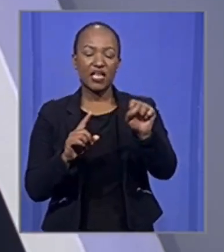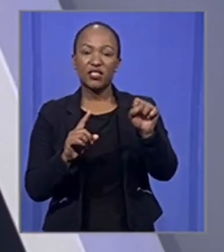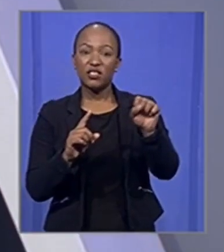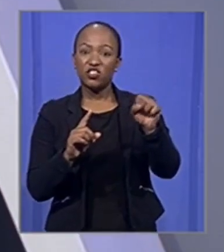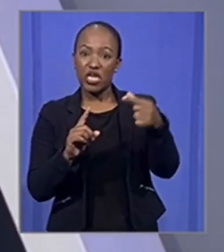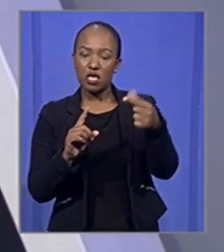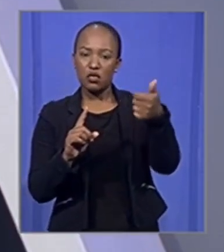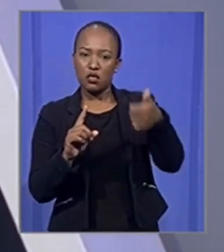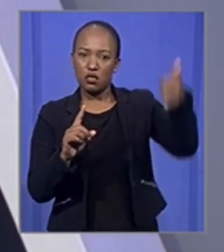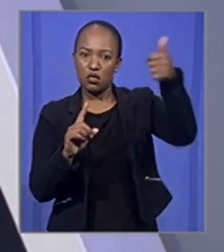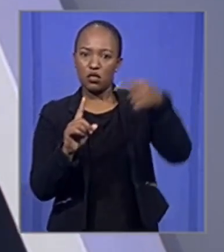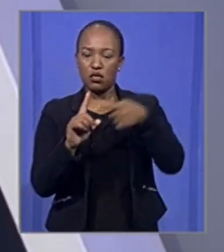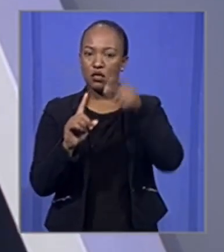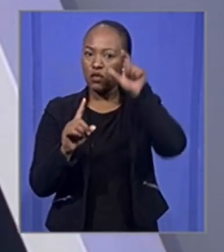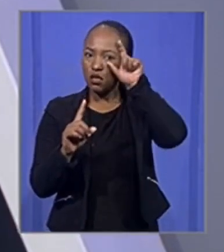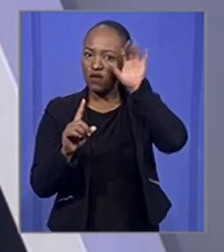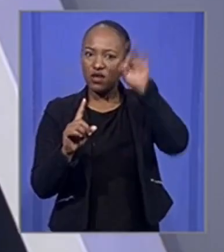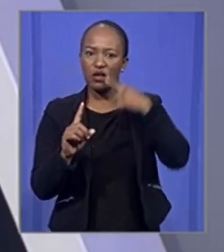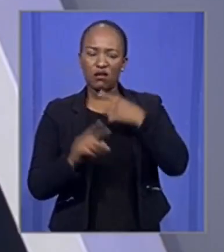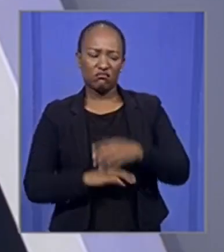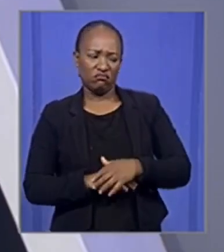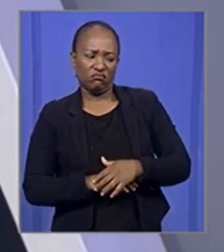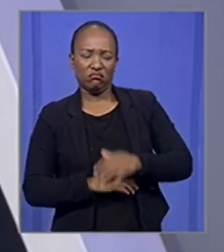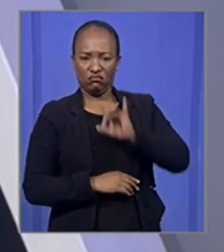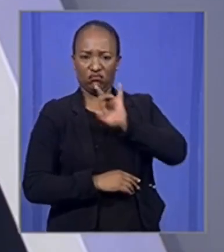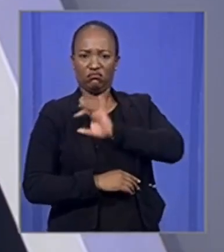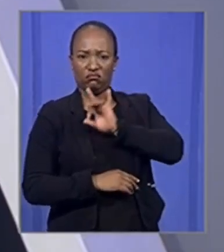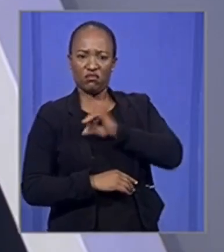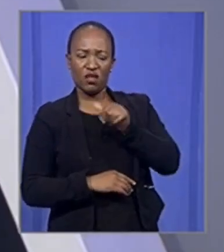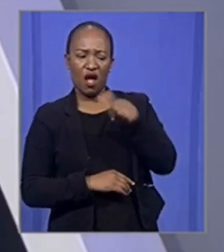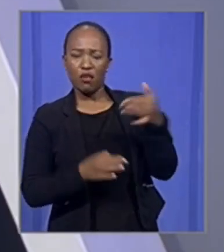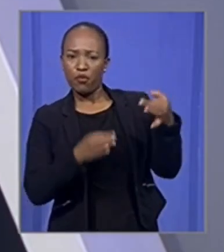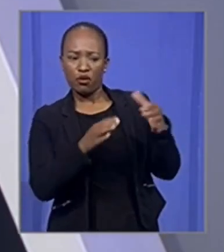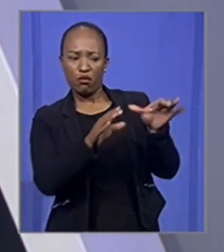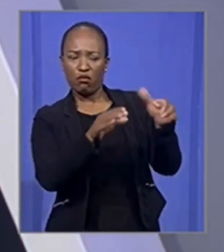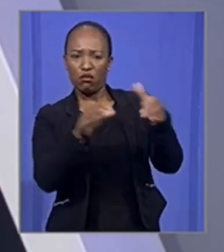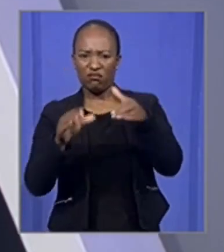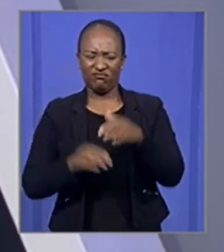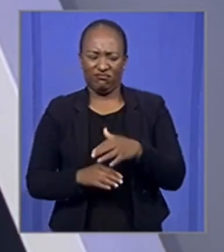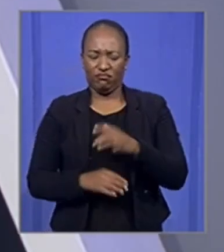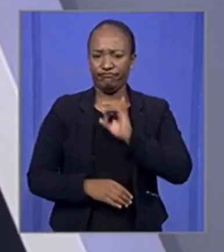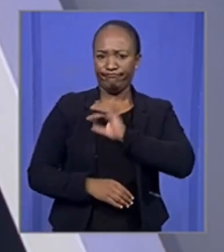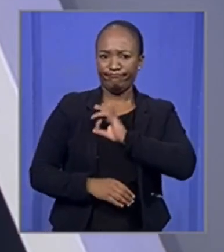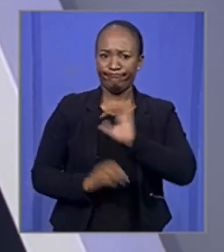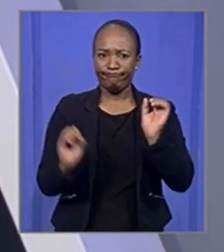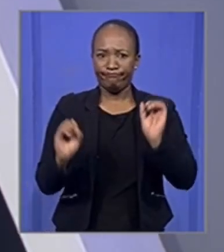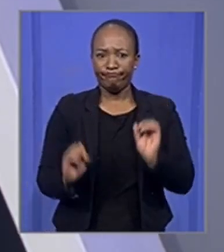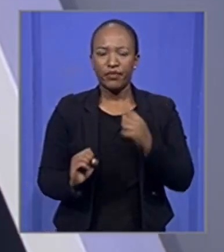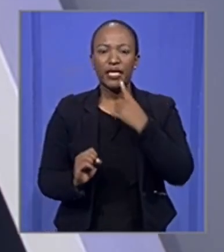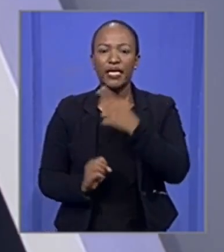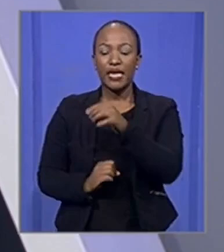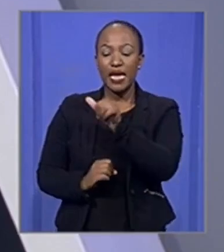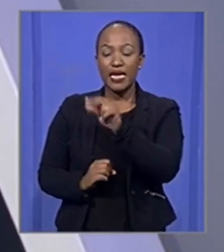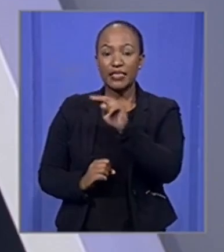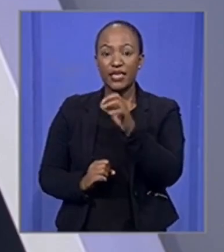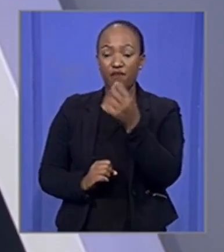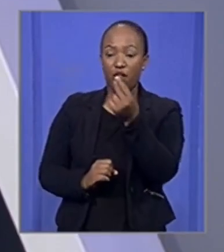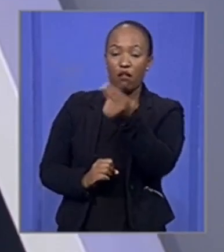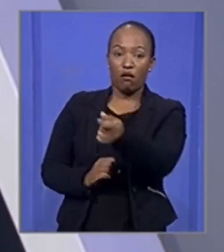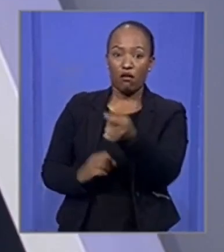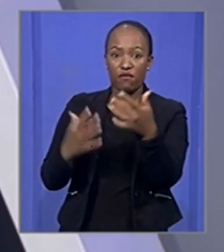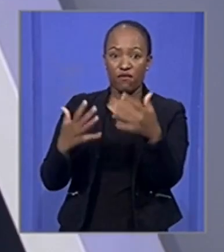wa habo ha o kgathatswe ke mekga e meng e tla qhodisana le hlokwa dikgethong le yona ore ha ANC e ka hlola dikgethong tsena tse tlang